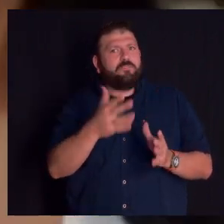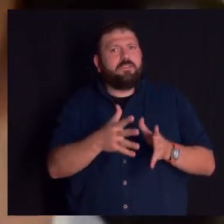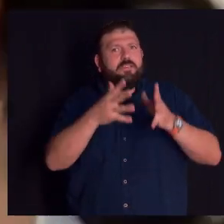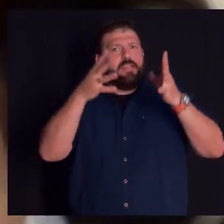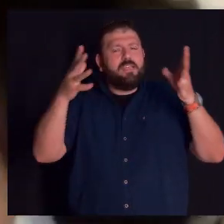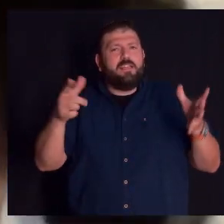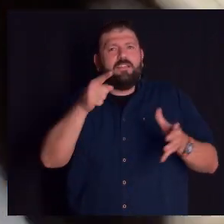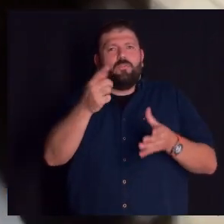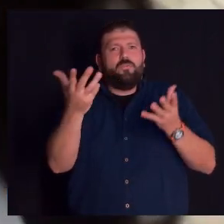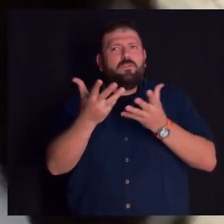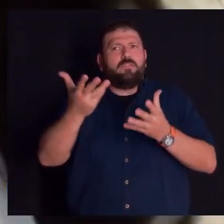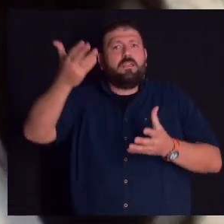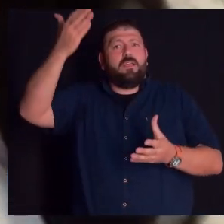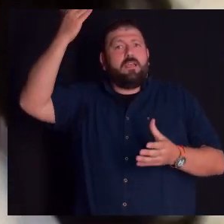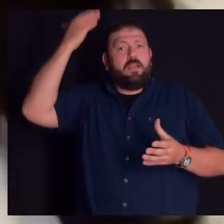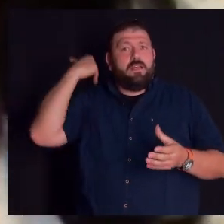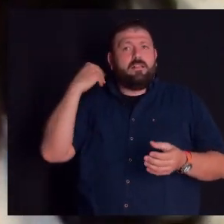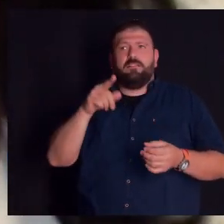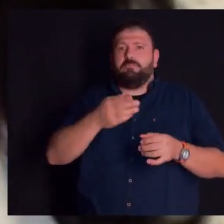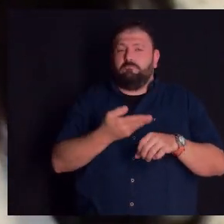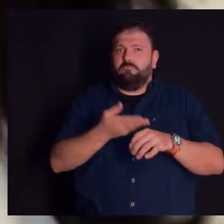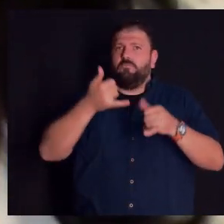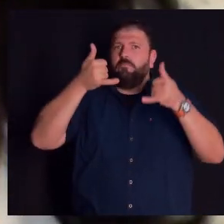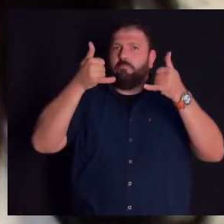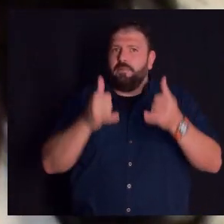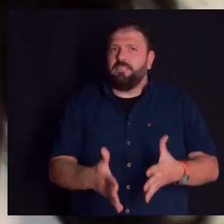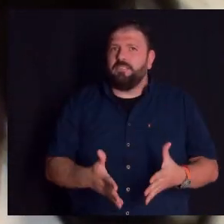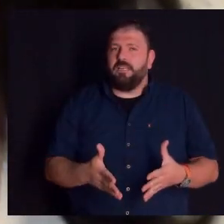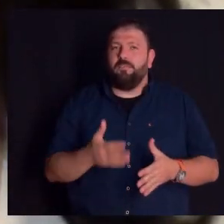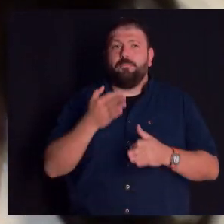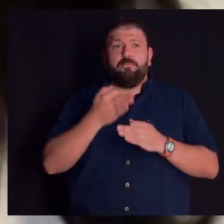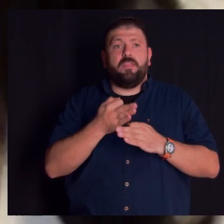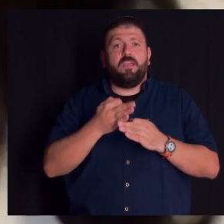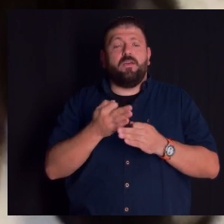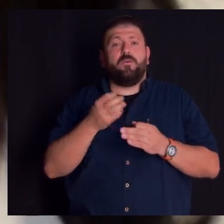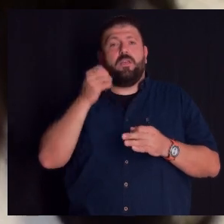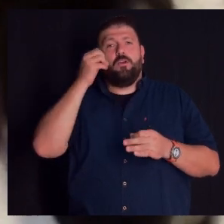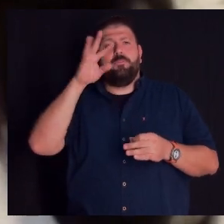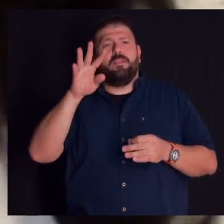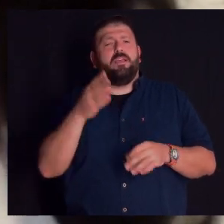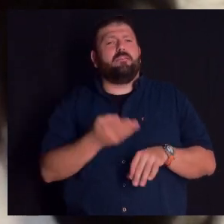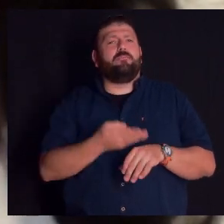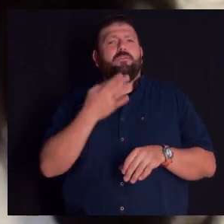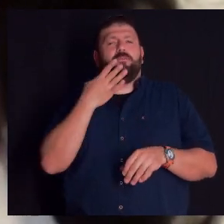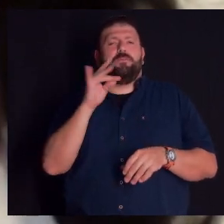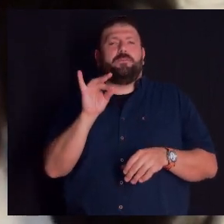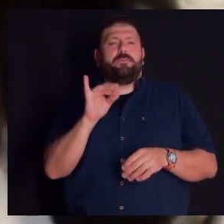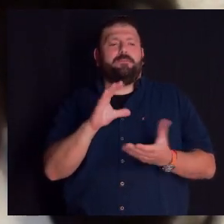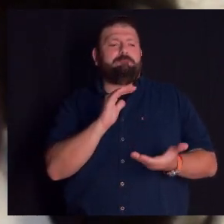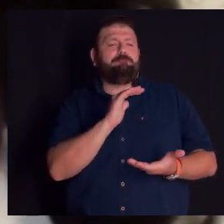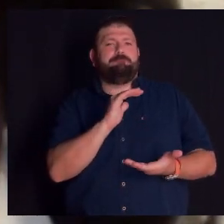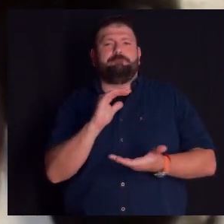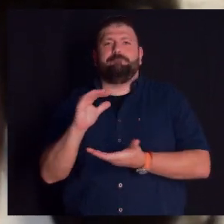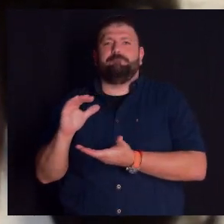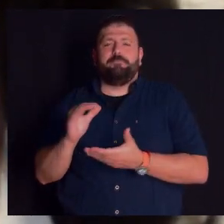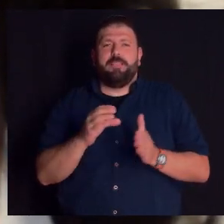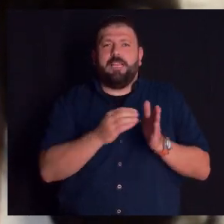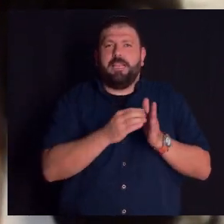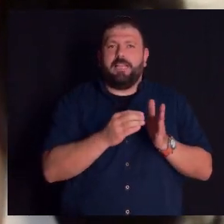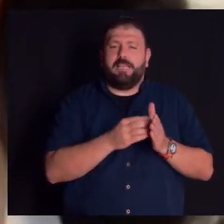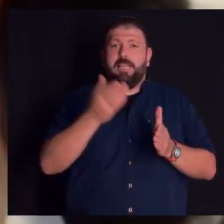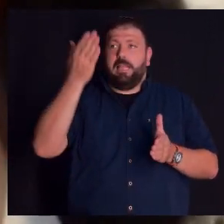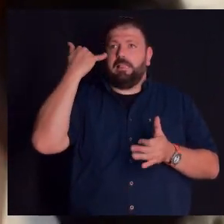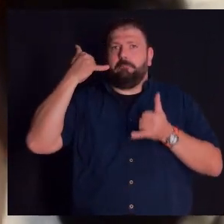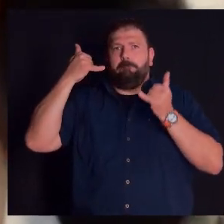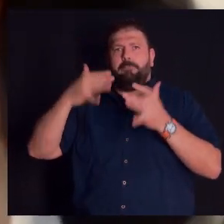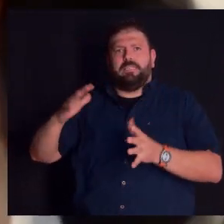huge lesson. Doing what you did in the past, hard work, and working out in life is very light,